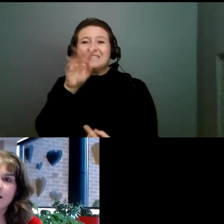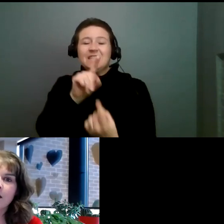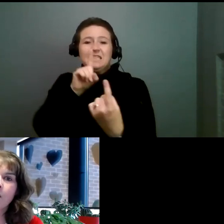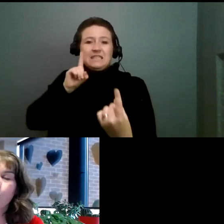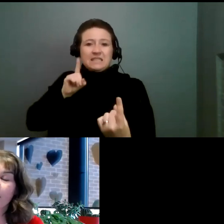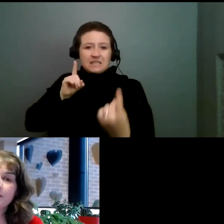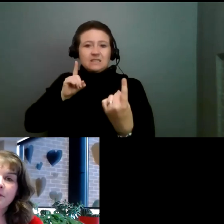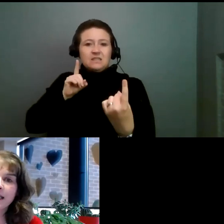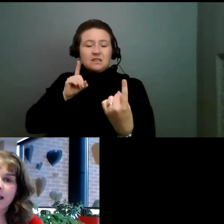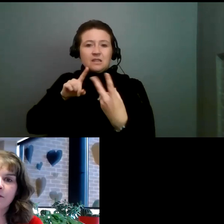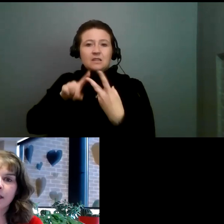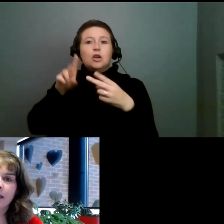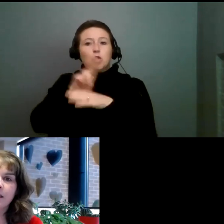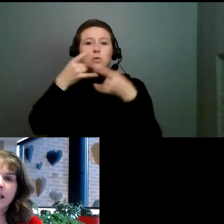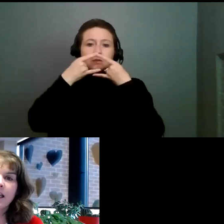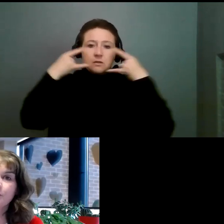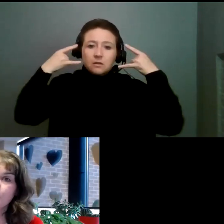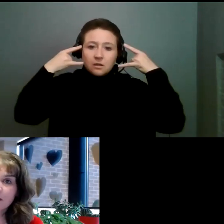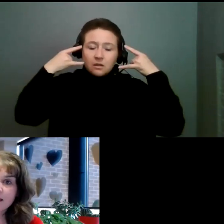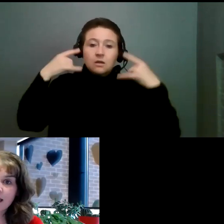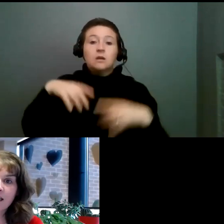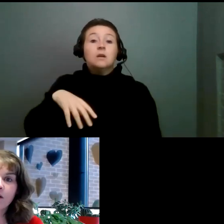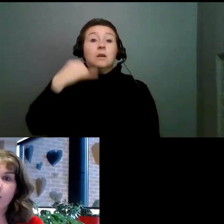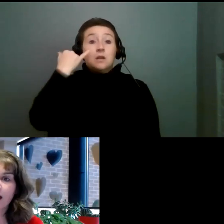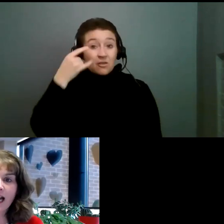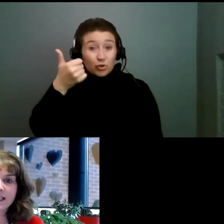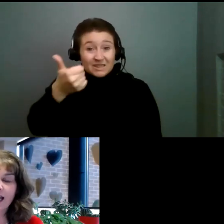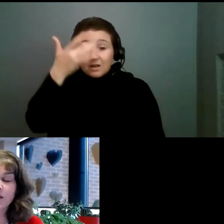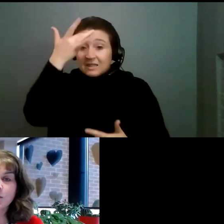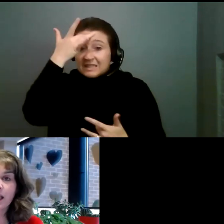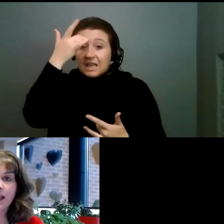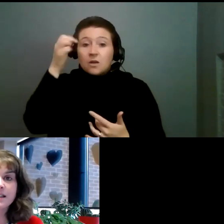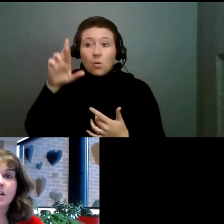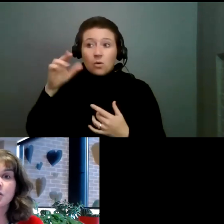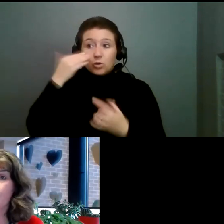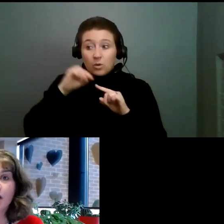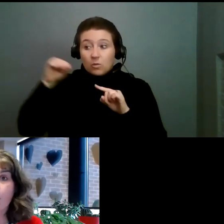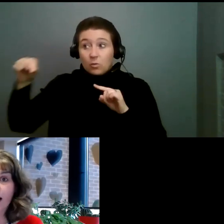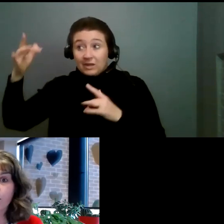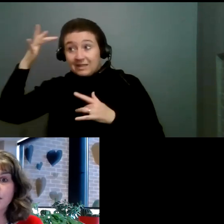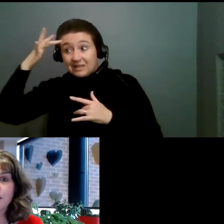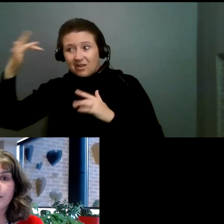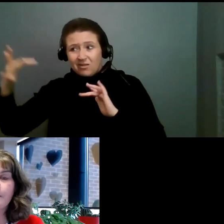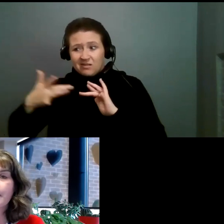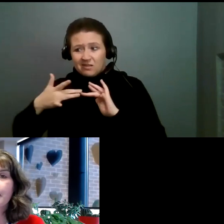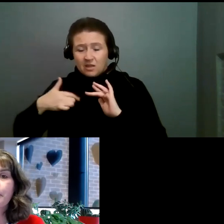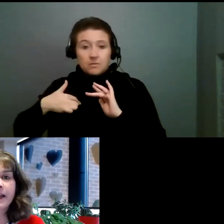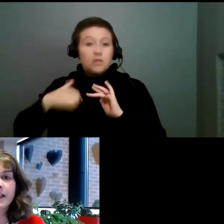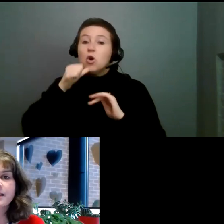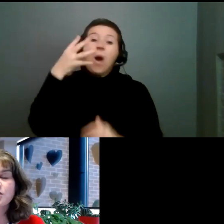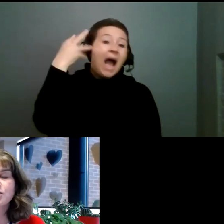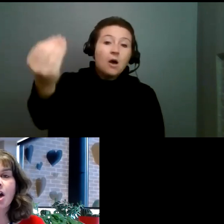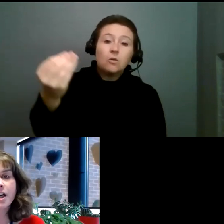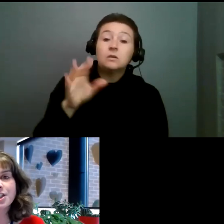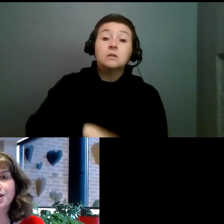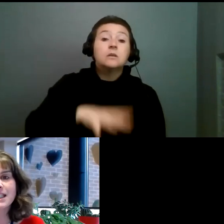friends. Wear a face covering. If you are sick or a contact to a case, don't go out.